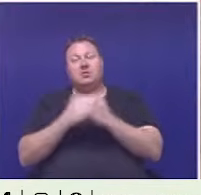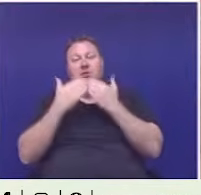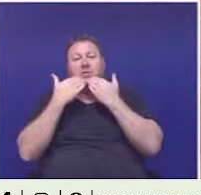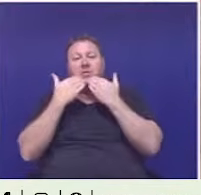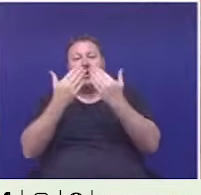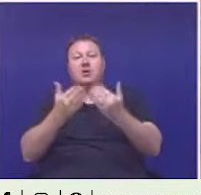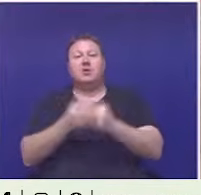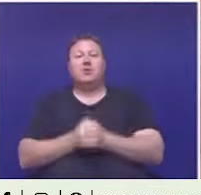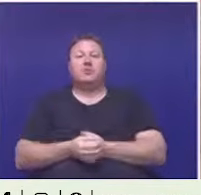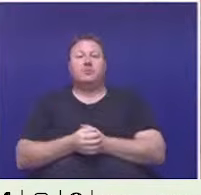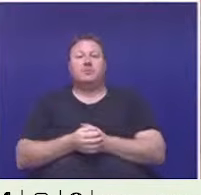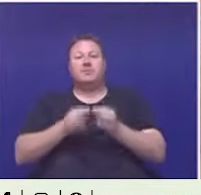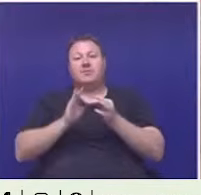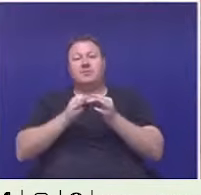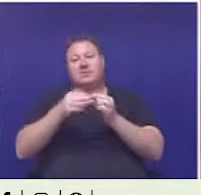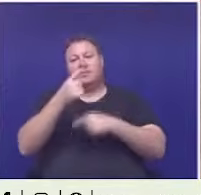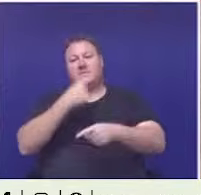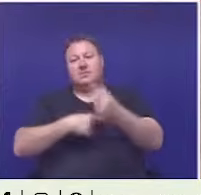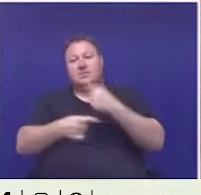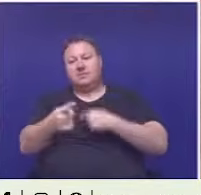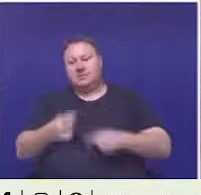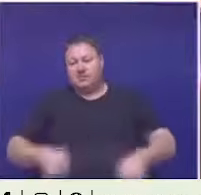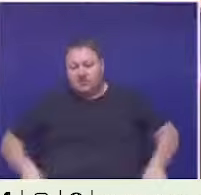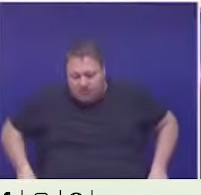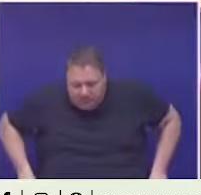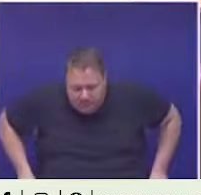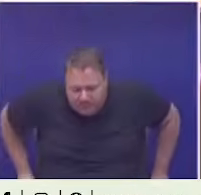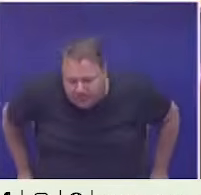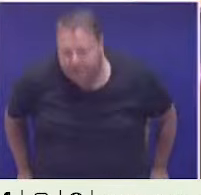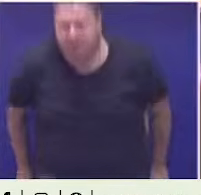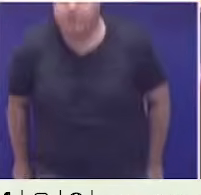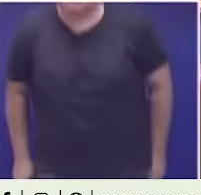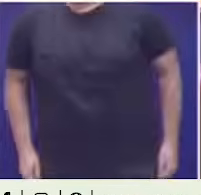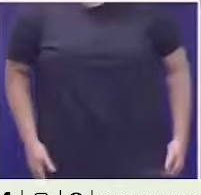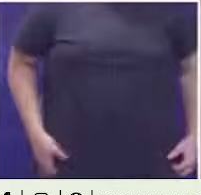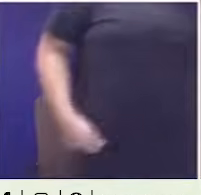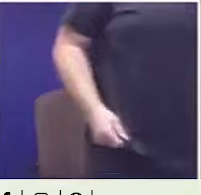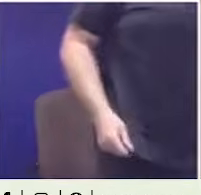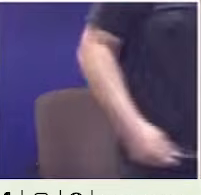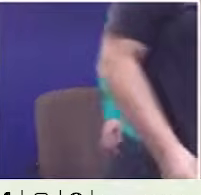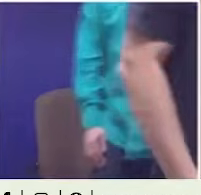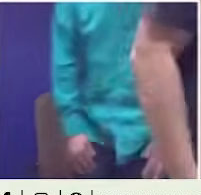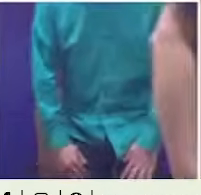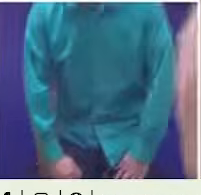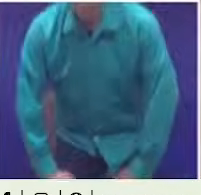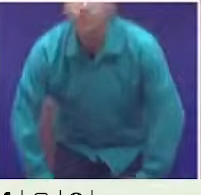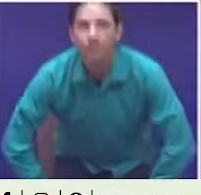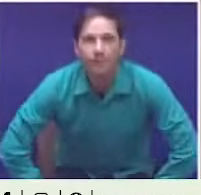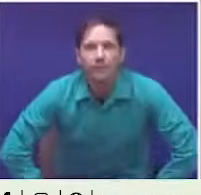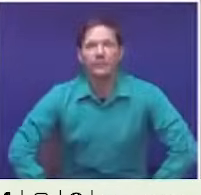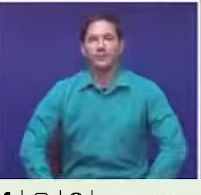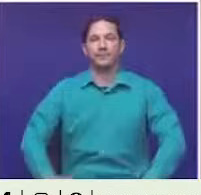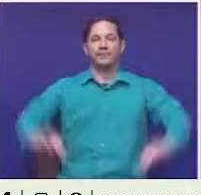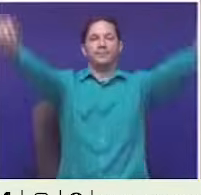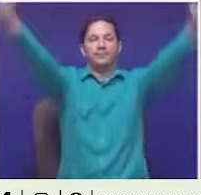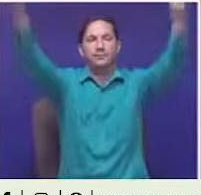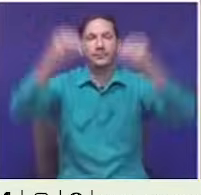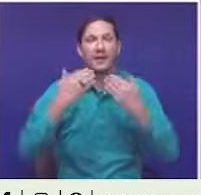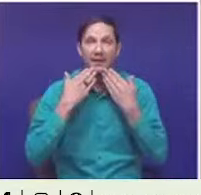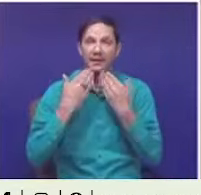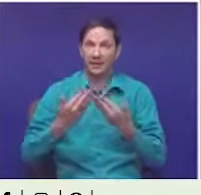Thank you. Thank you, Honourable Adriansa. Please reply to that, Minister. Thank you very much, Honourable Member. It is deeply